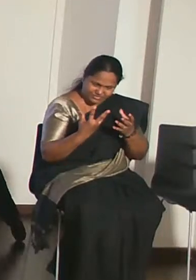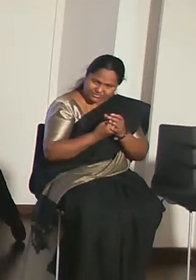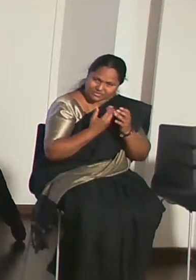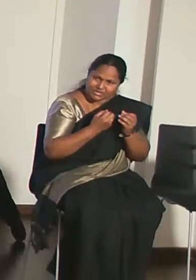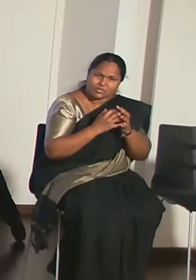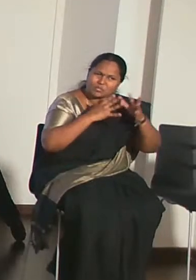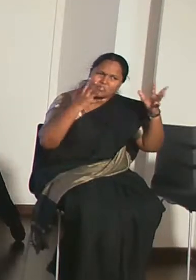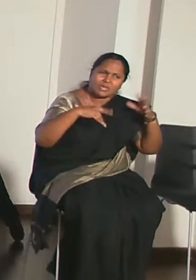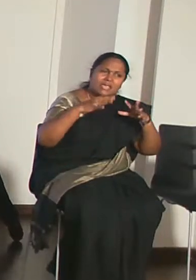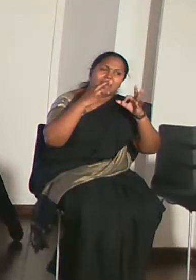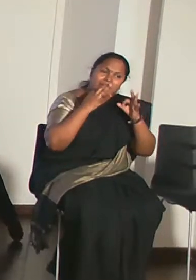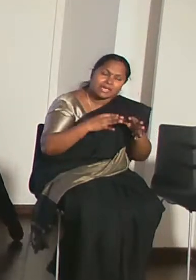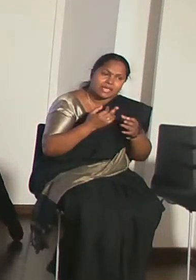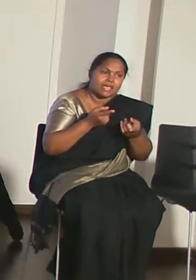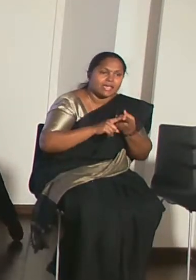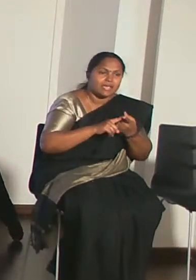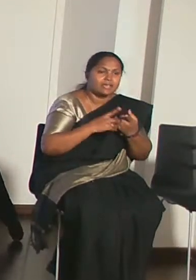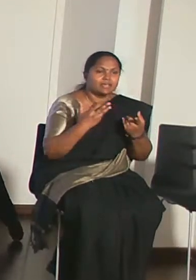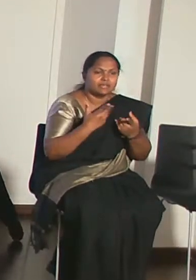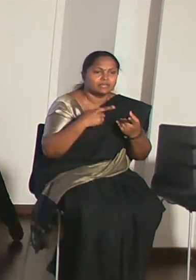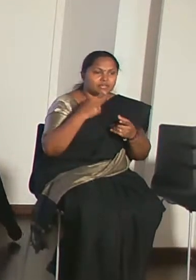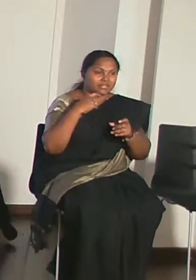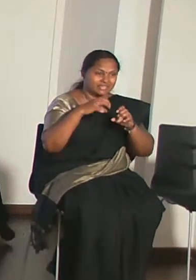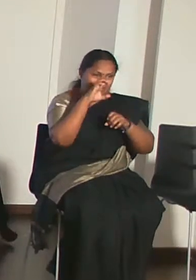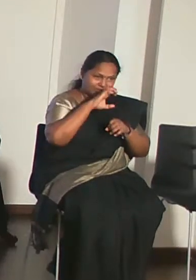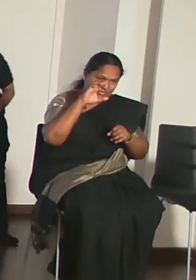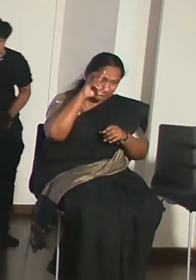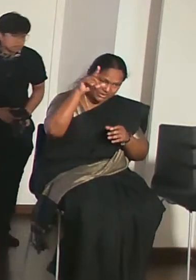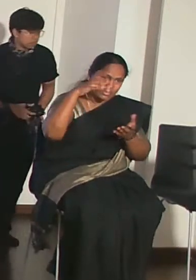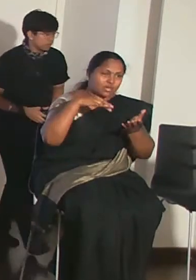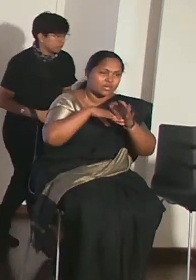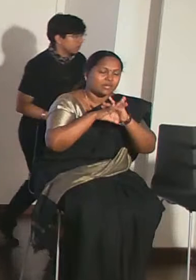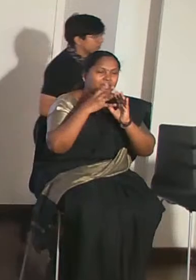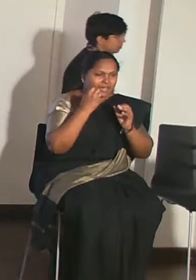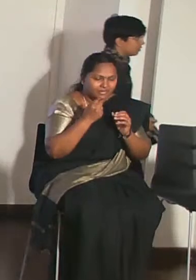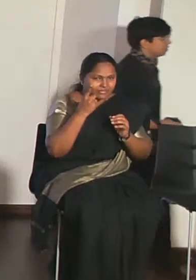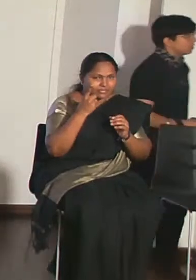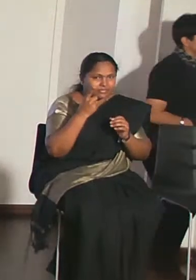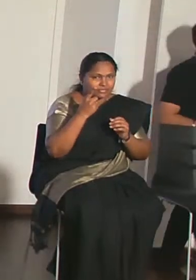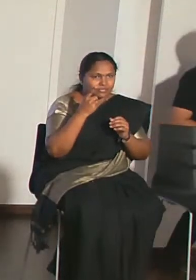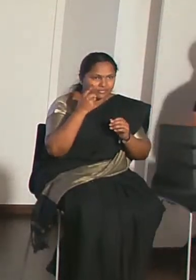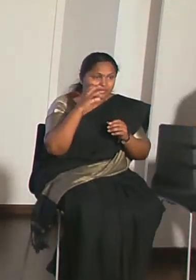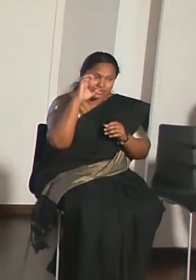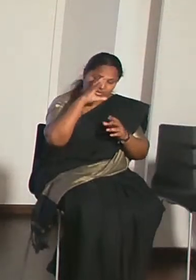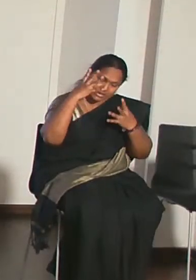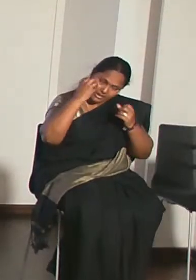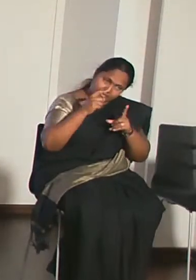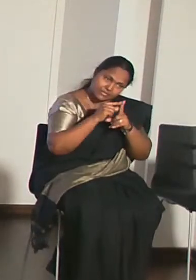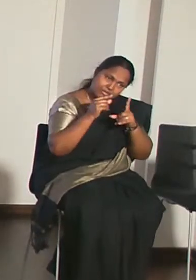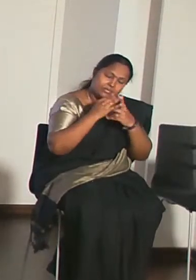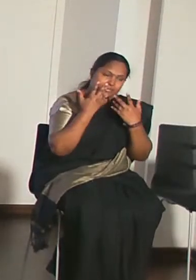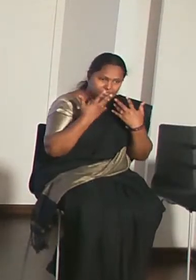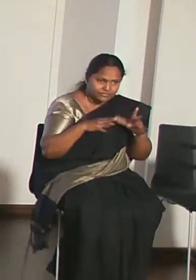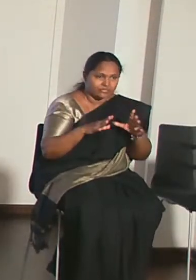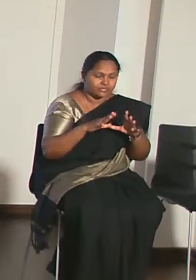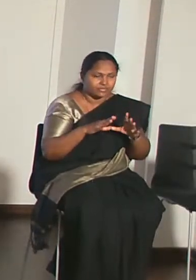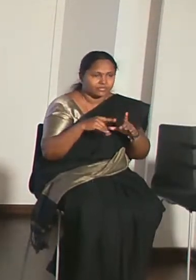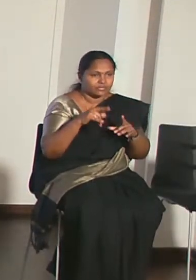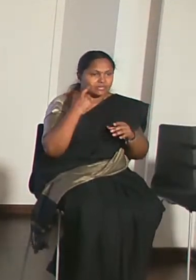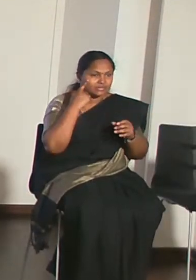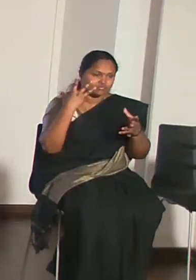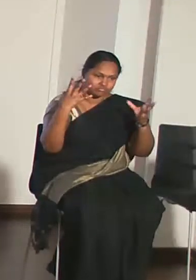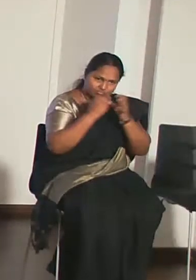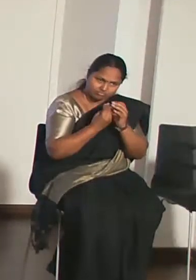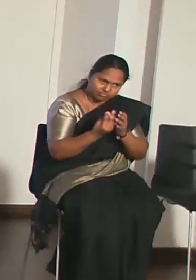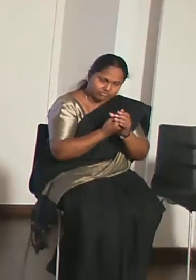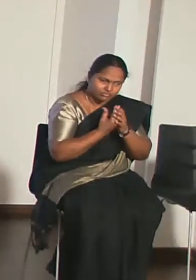modes that are actually hackneyed in the European context. If you look at it, Europe has done to death the lunch and coming